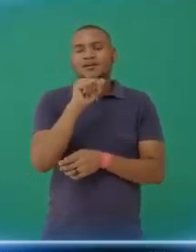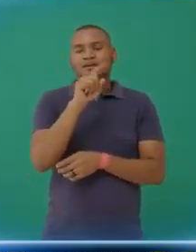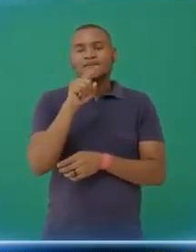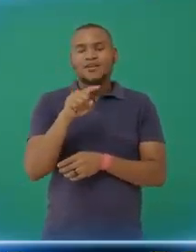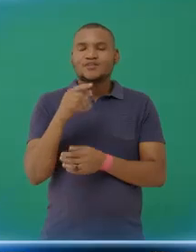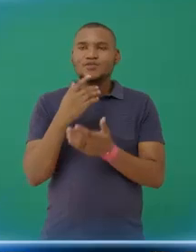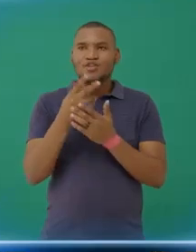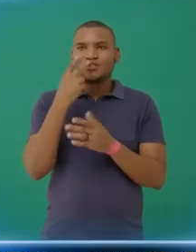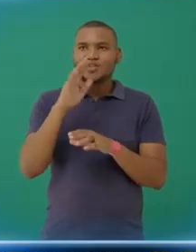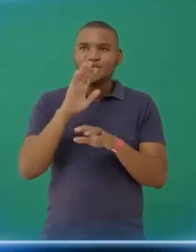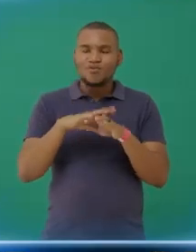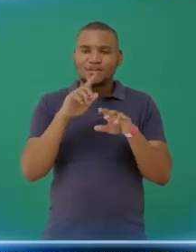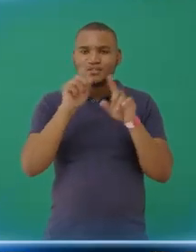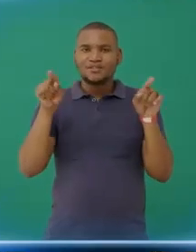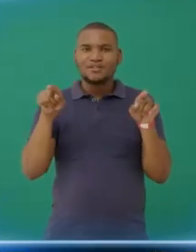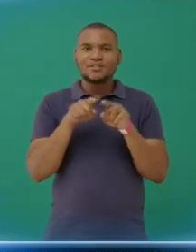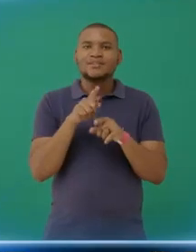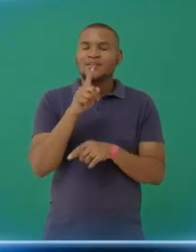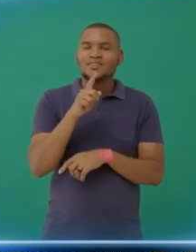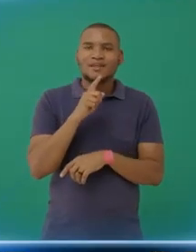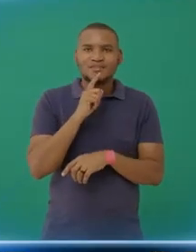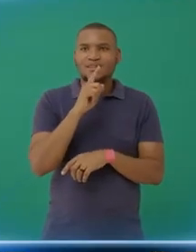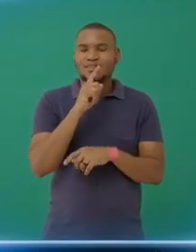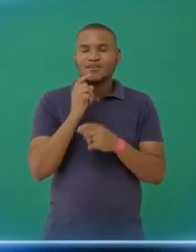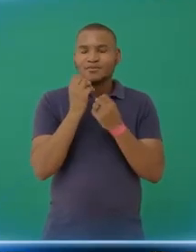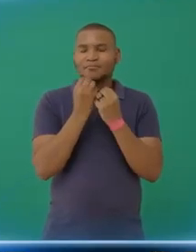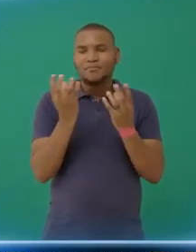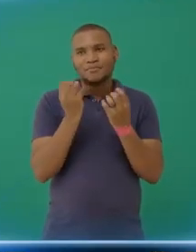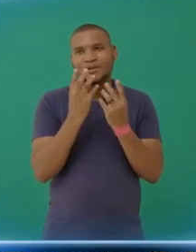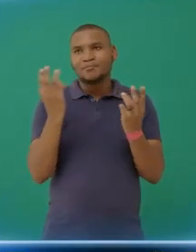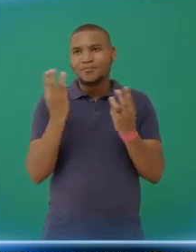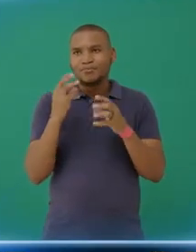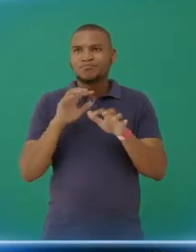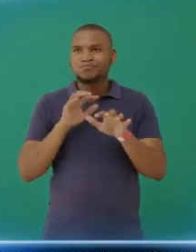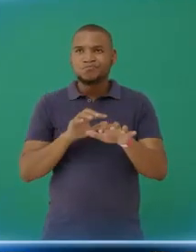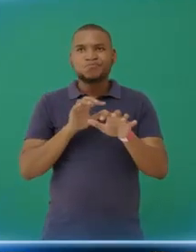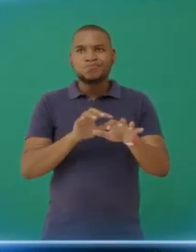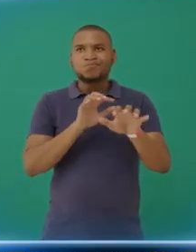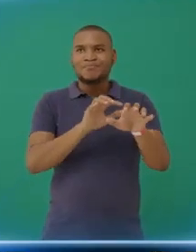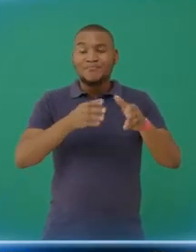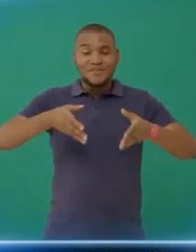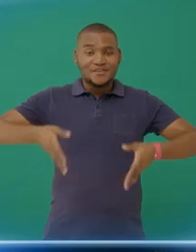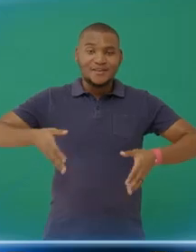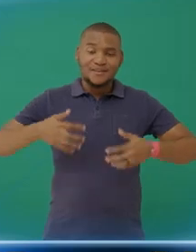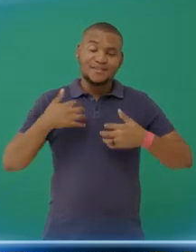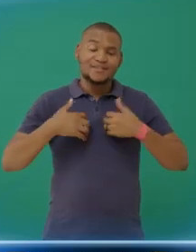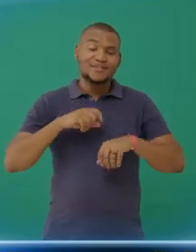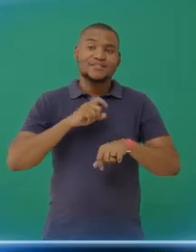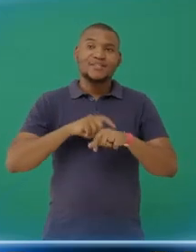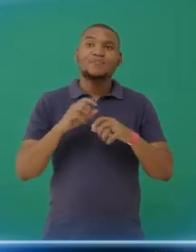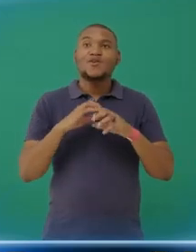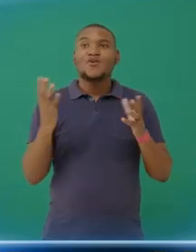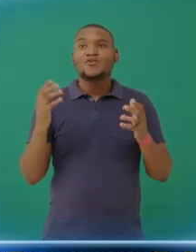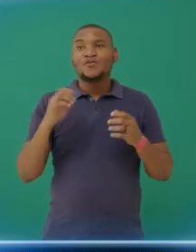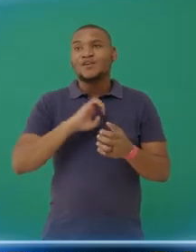the screen, there are thousands and thousands of people making their way right here. An exciting time, a lot of energy